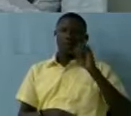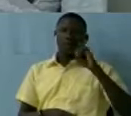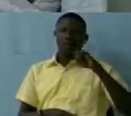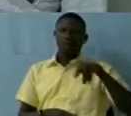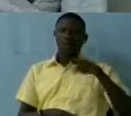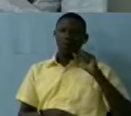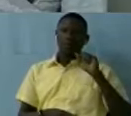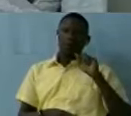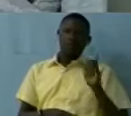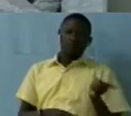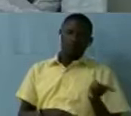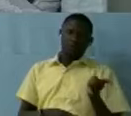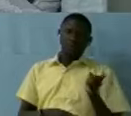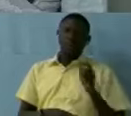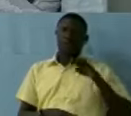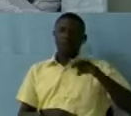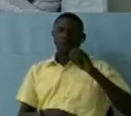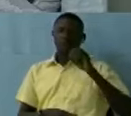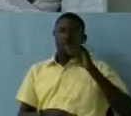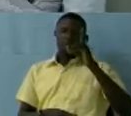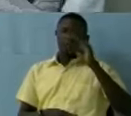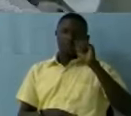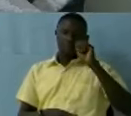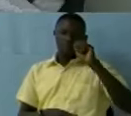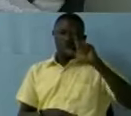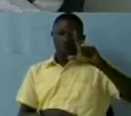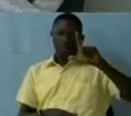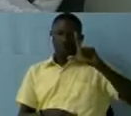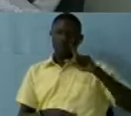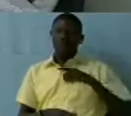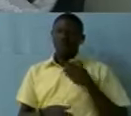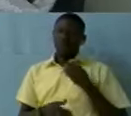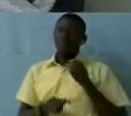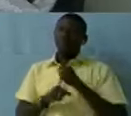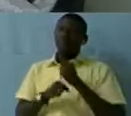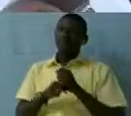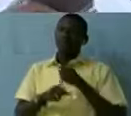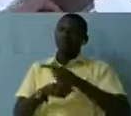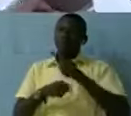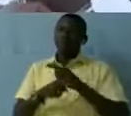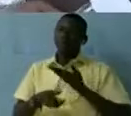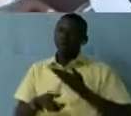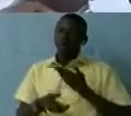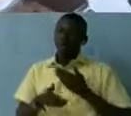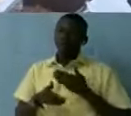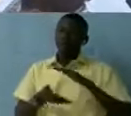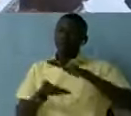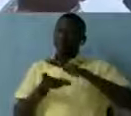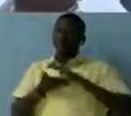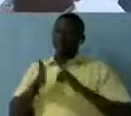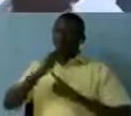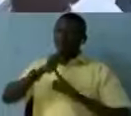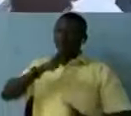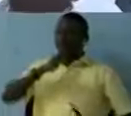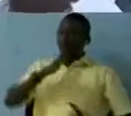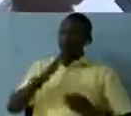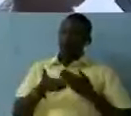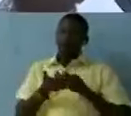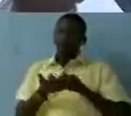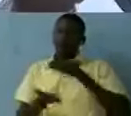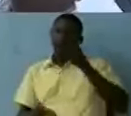And this meant that Gambia had less than it used to have before. We come a partner the Maluk Benta